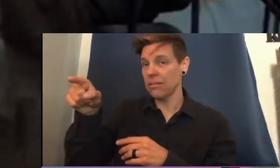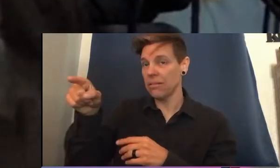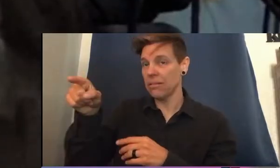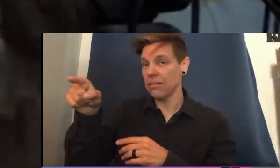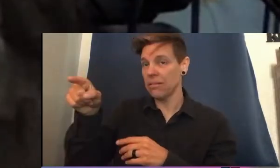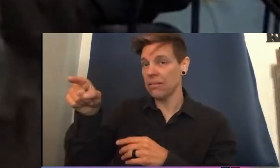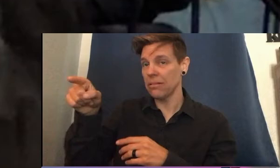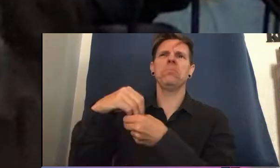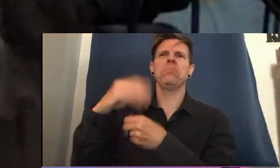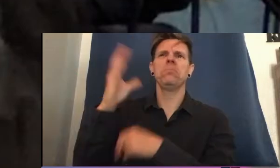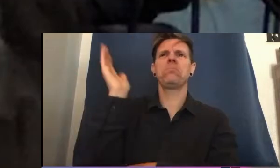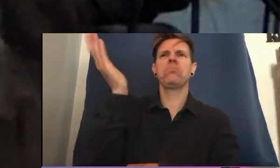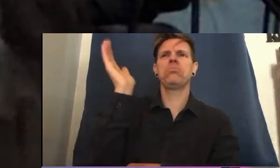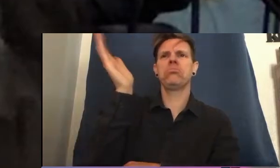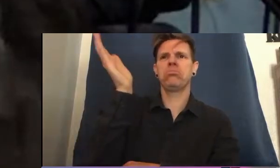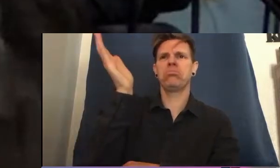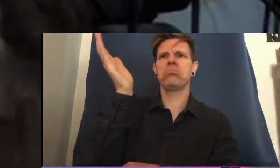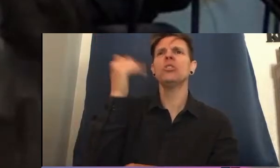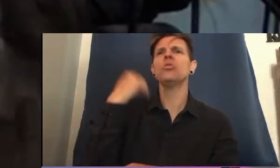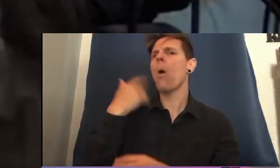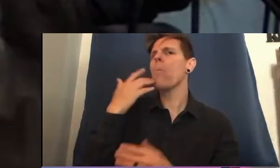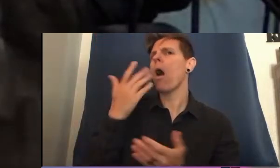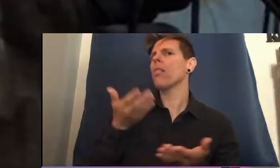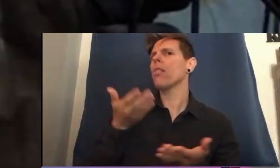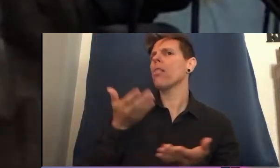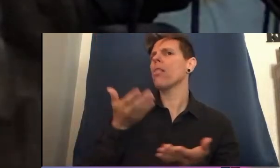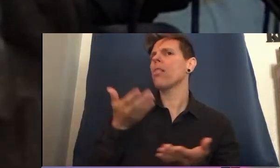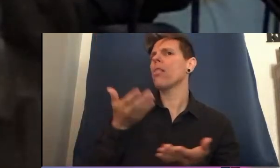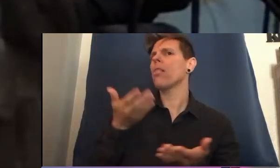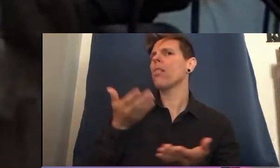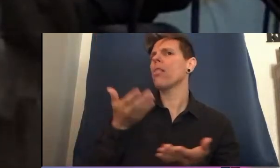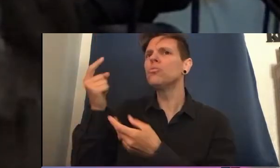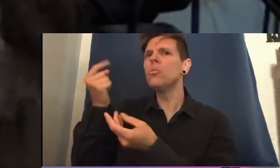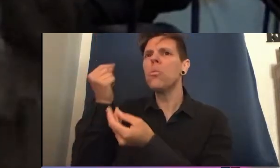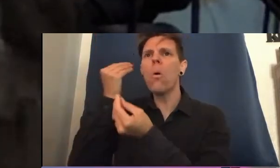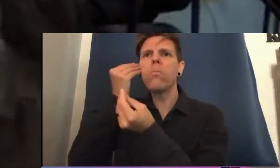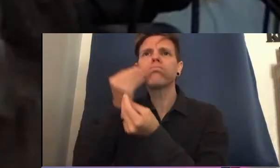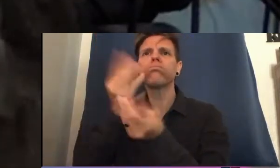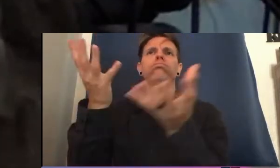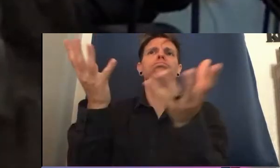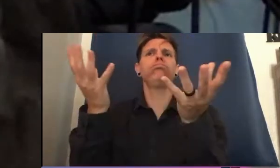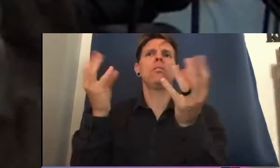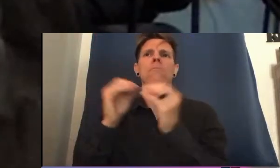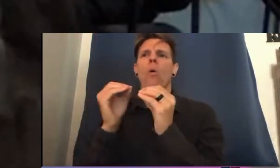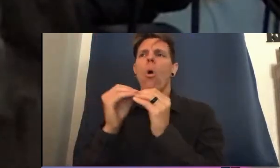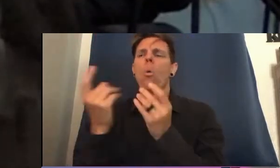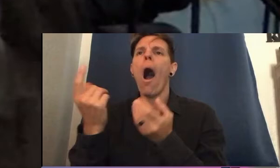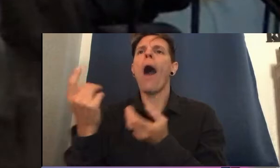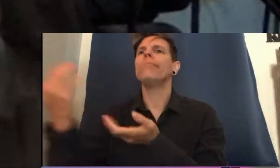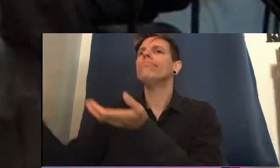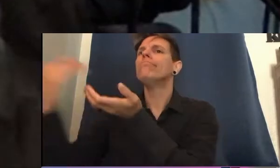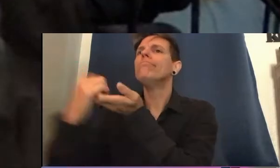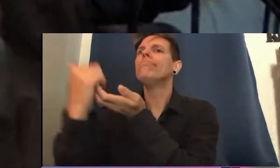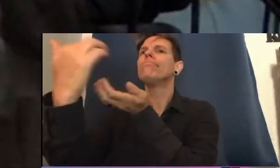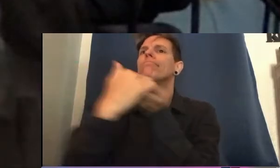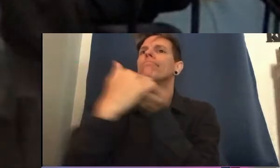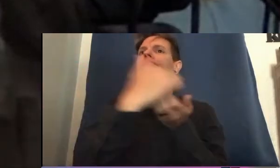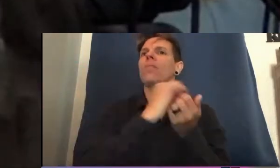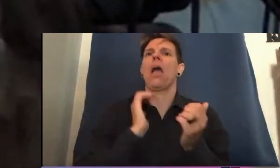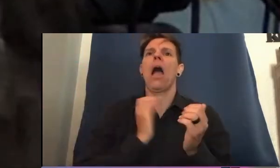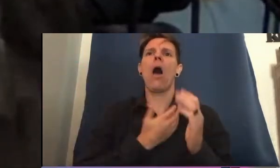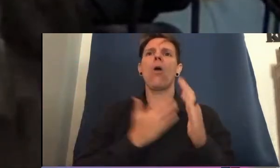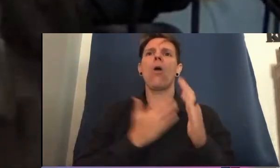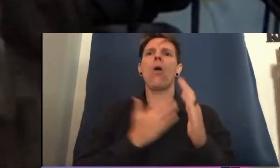to provide some information specific to some of our updates on our partnerships in the community and how we're working together. And then I will